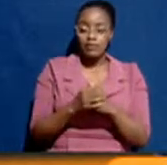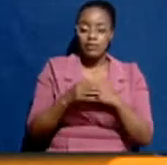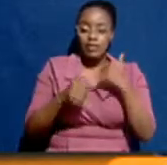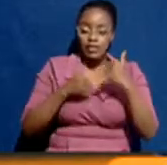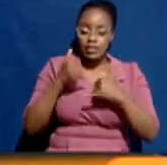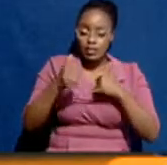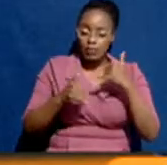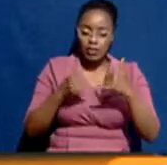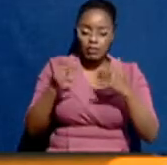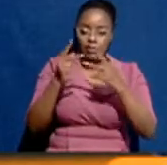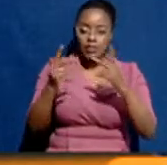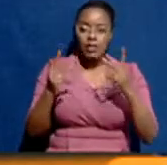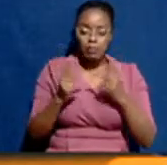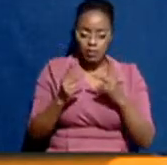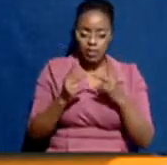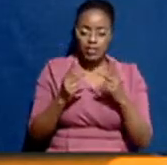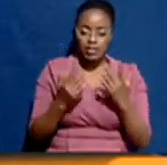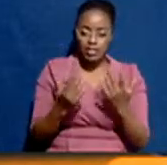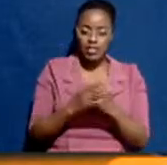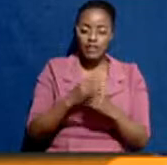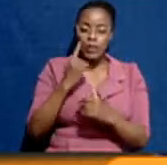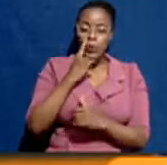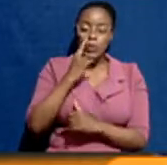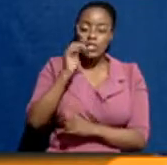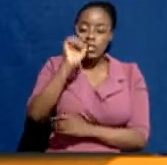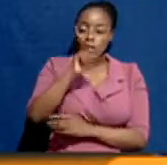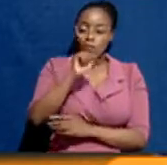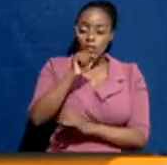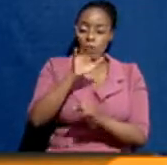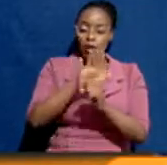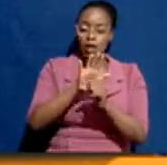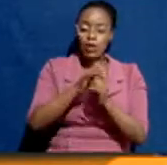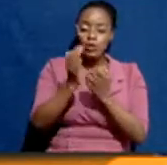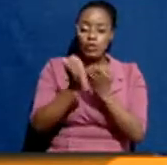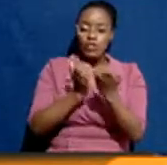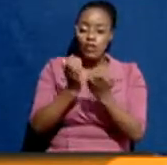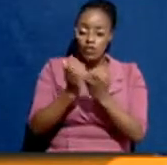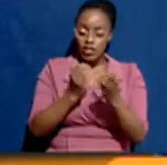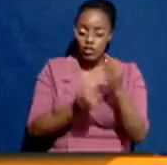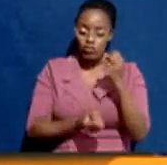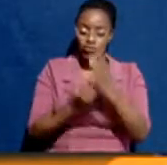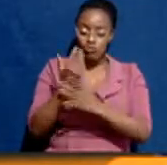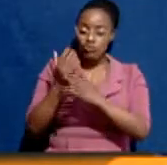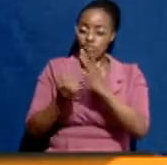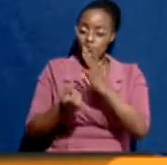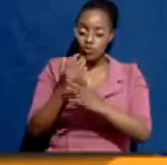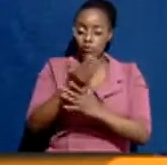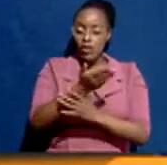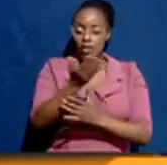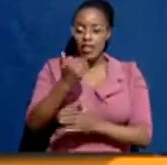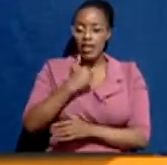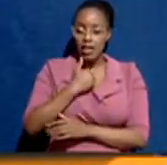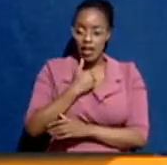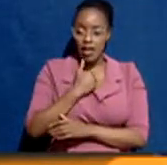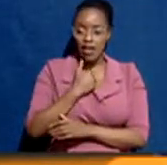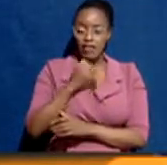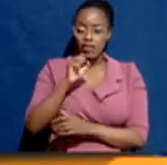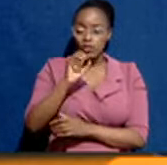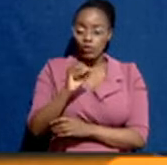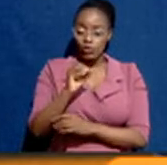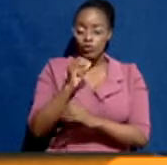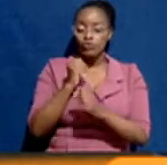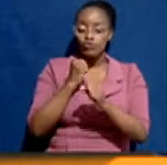Entertainment points, you see a lot of business happening there generally. So to